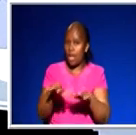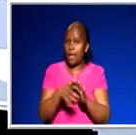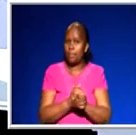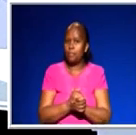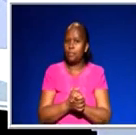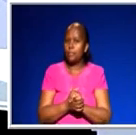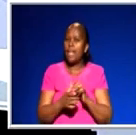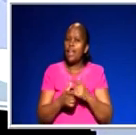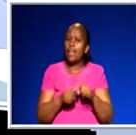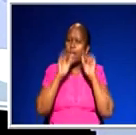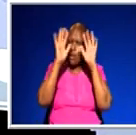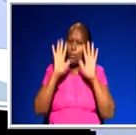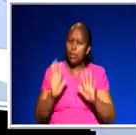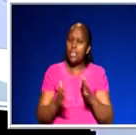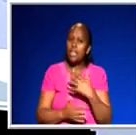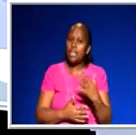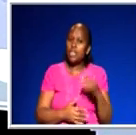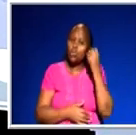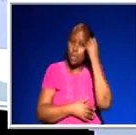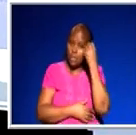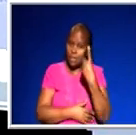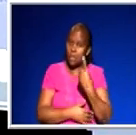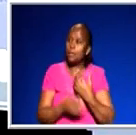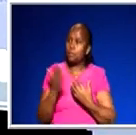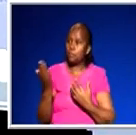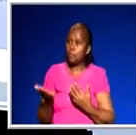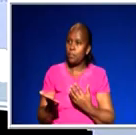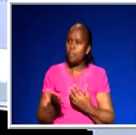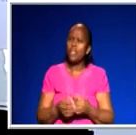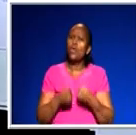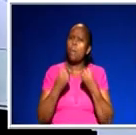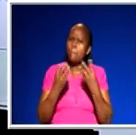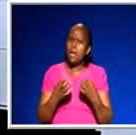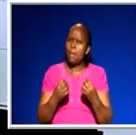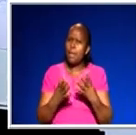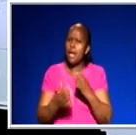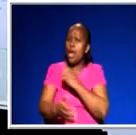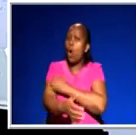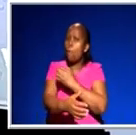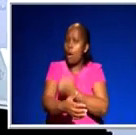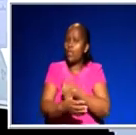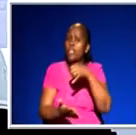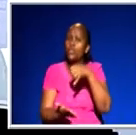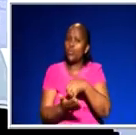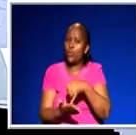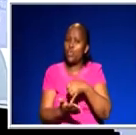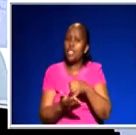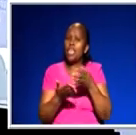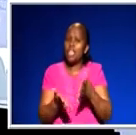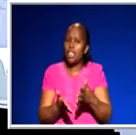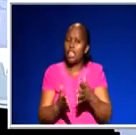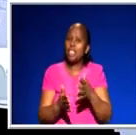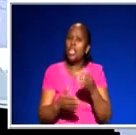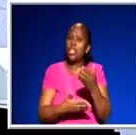And another important point for us maybe to understand, there were several European powers that were involved in this form of